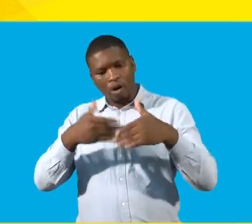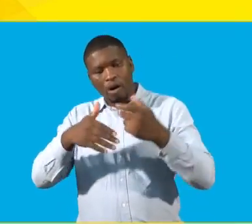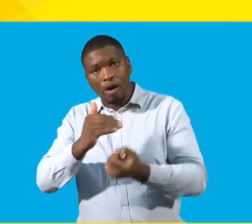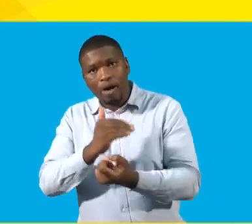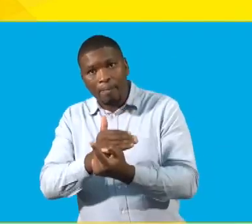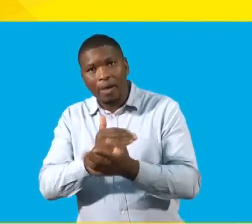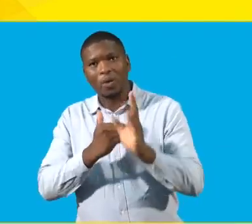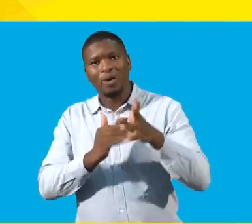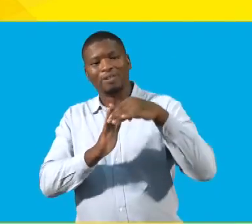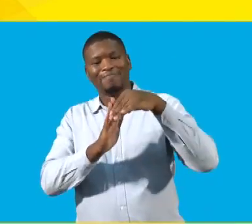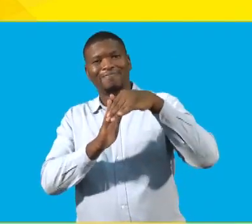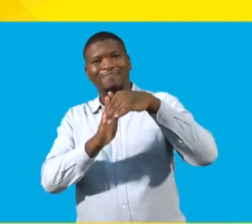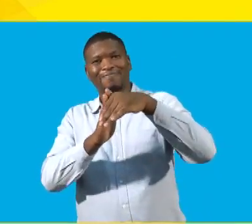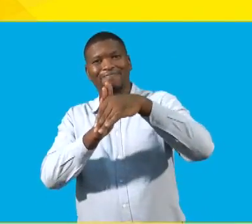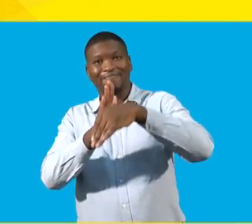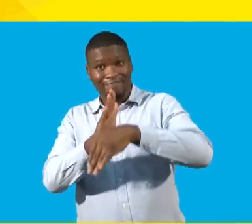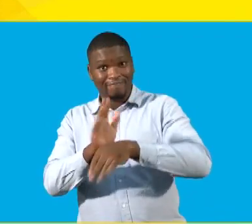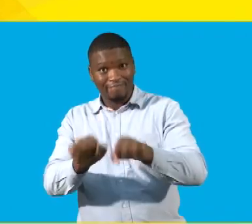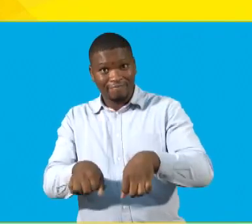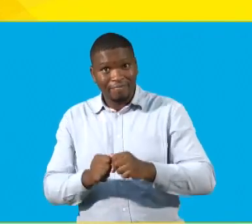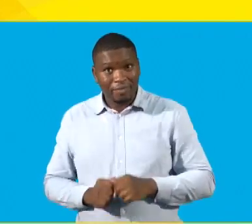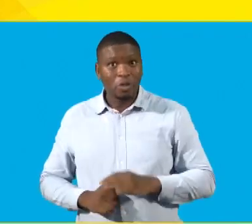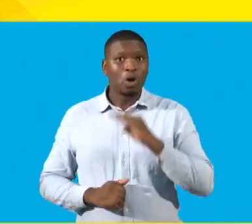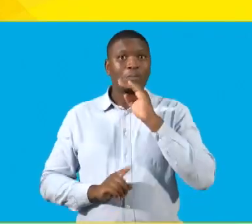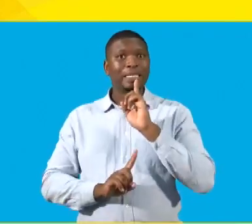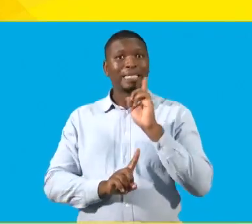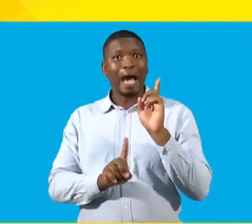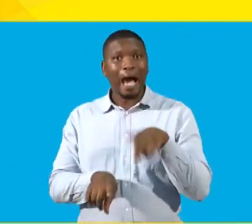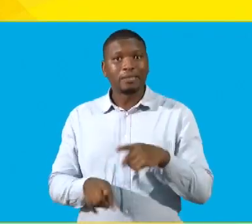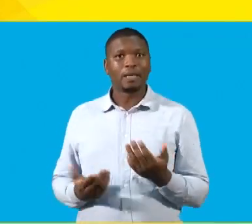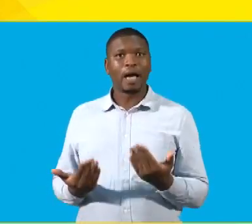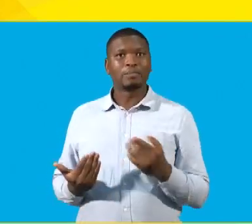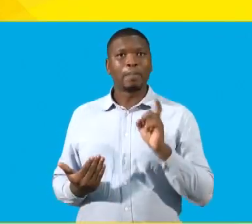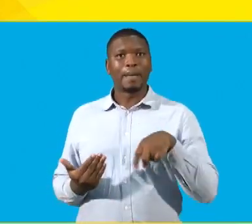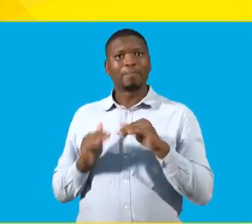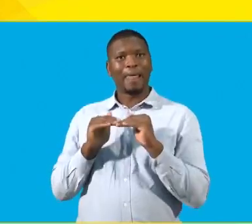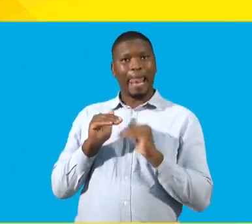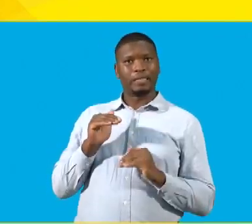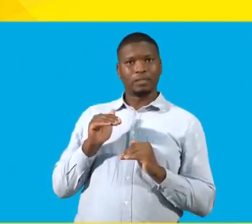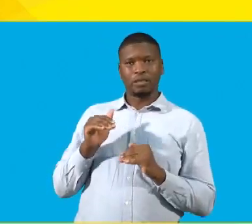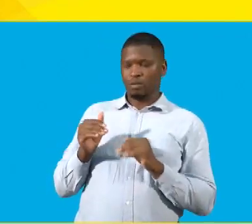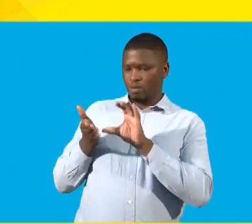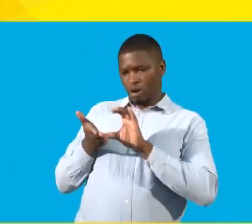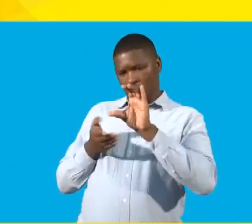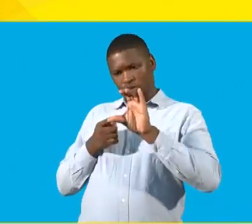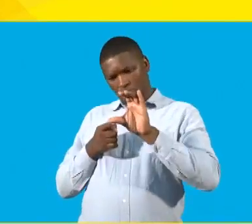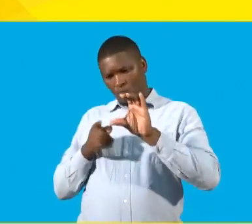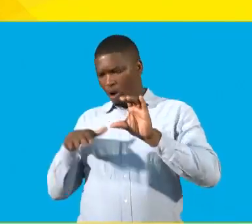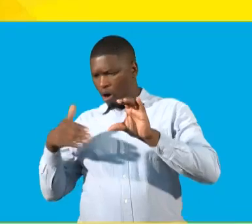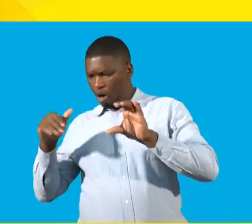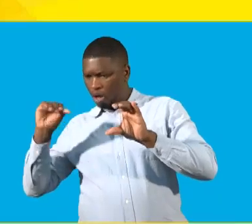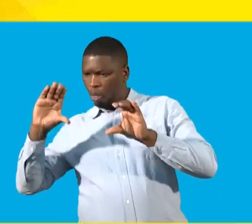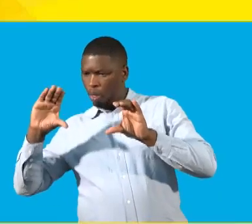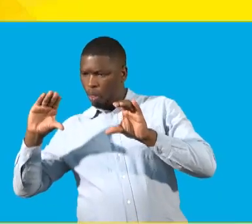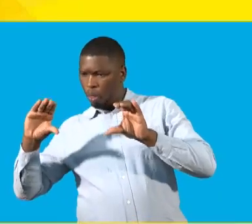value of that thing that we bought? It will decrease, which means that the answer that we are expecting must be less than